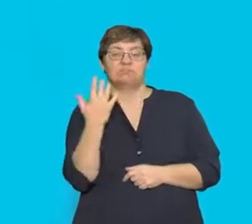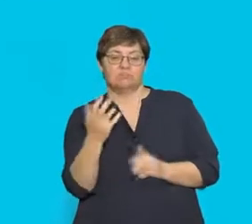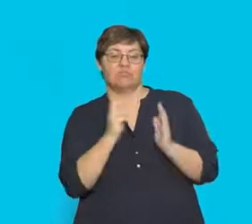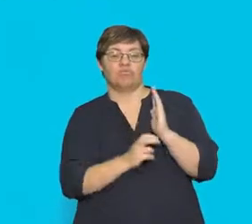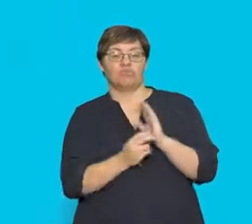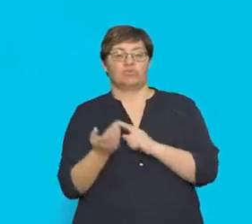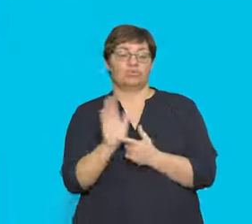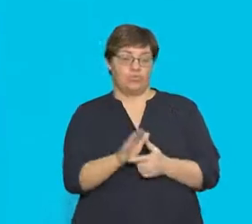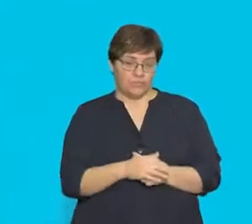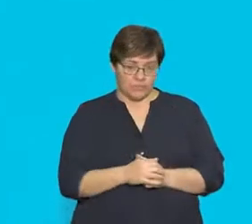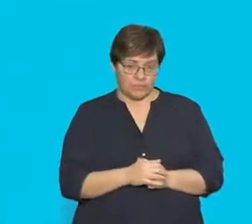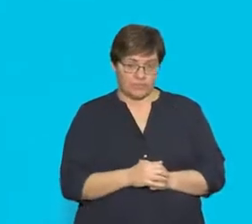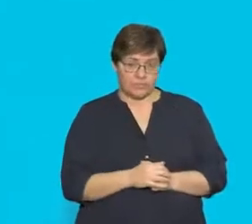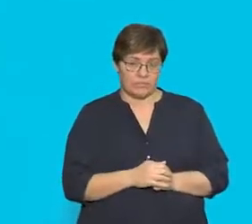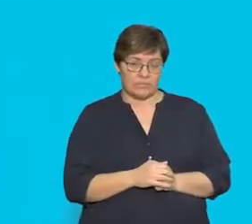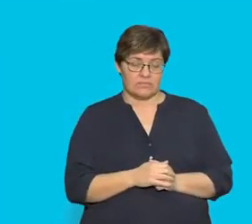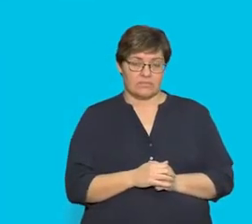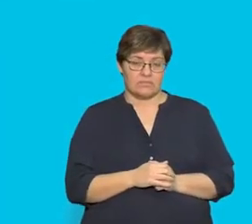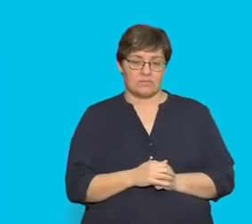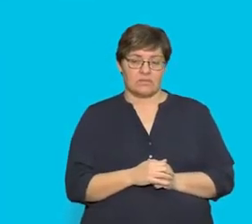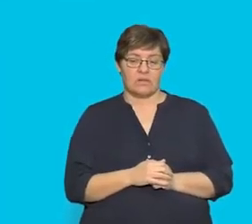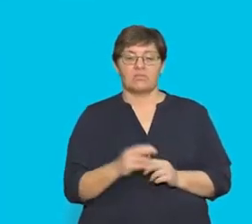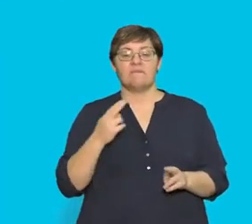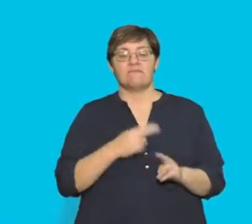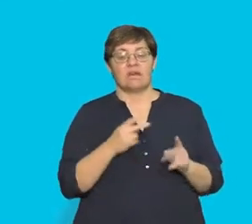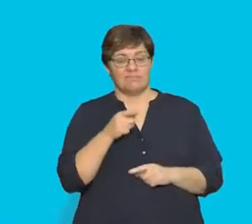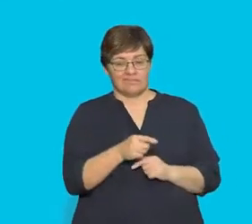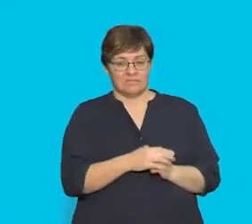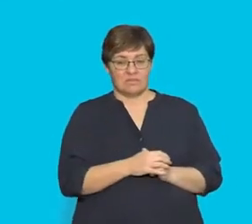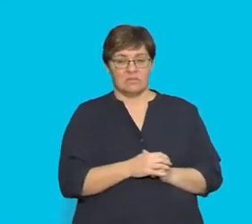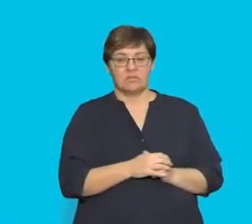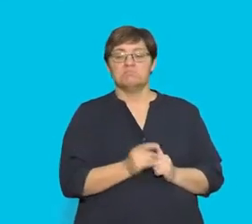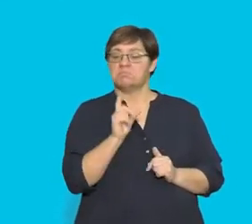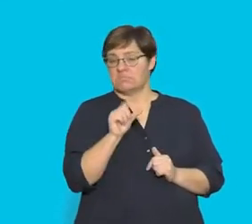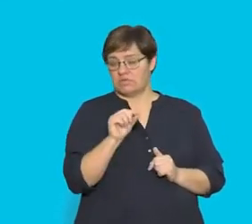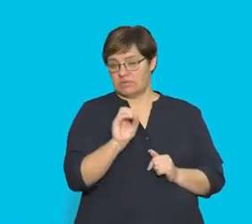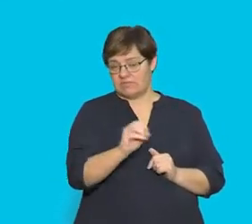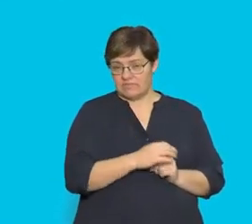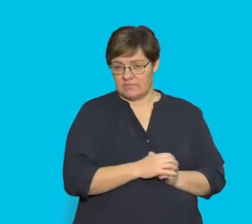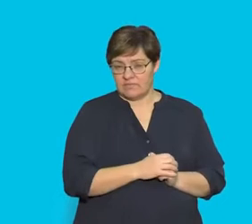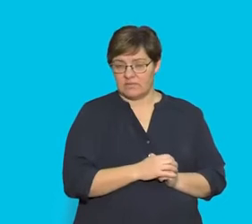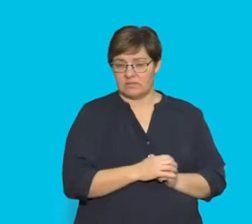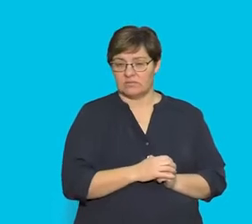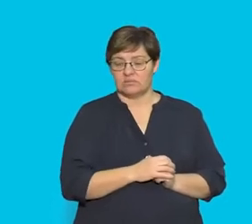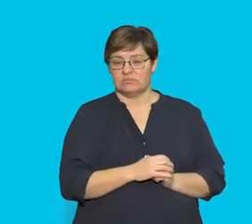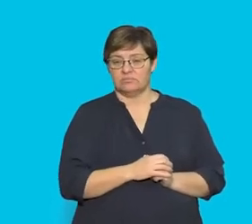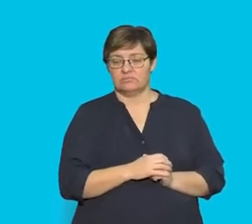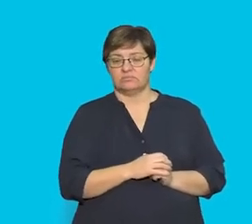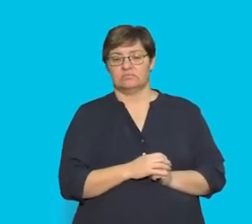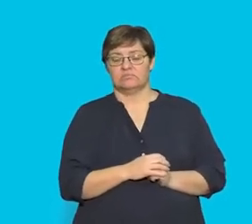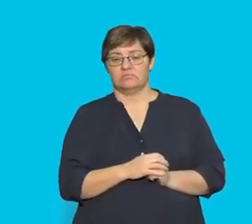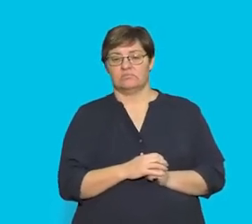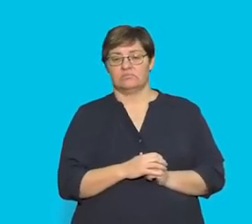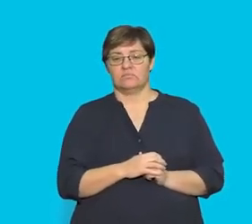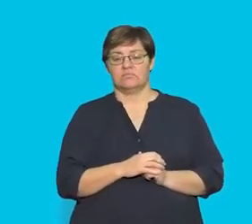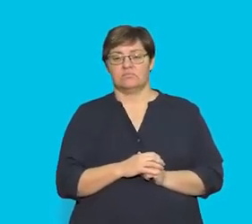right-hand rule to show it. Now, here's a final picture of a solenoid, which I think is quite interesting, because here we've